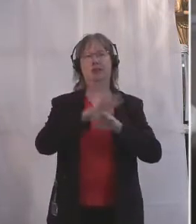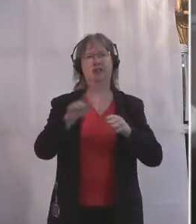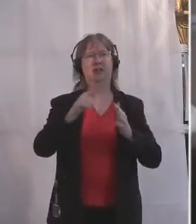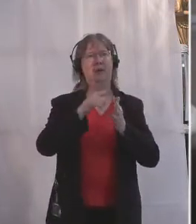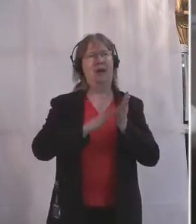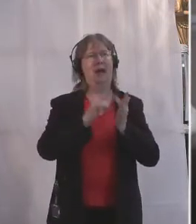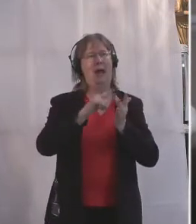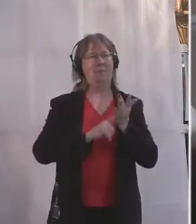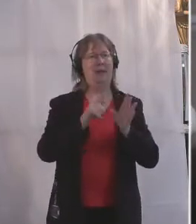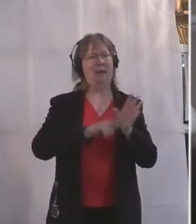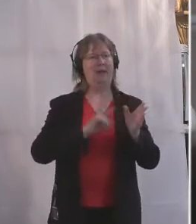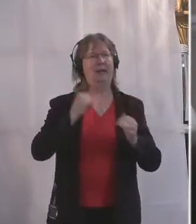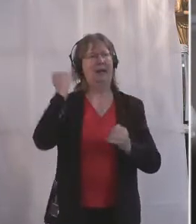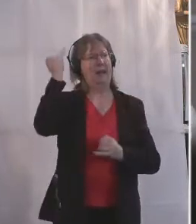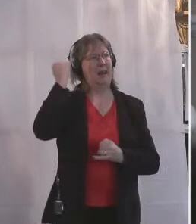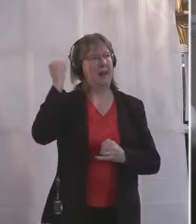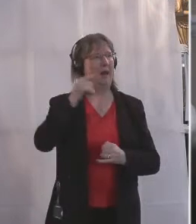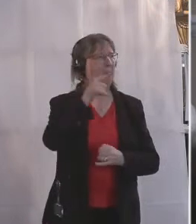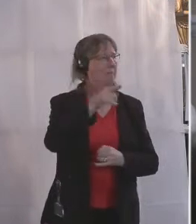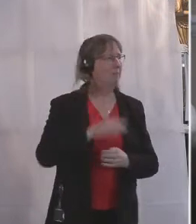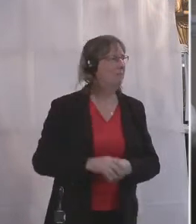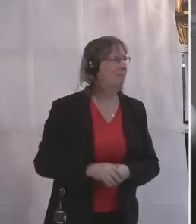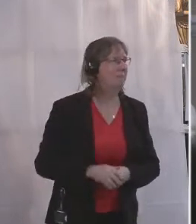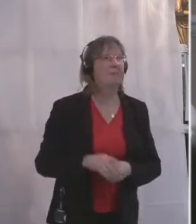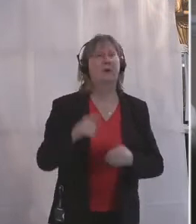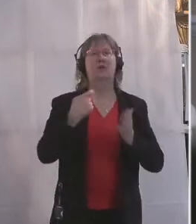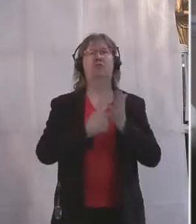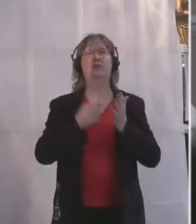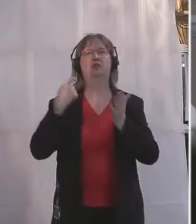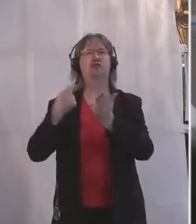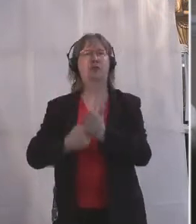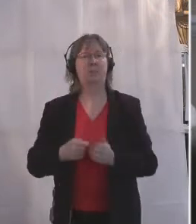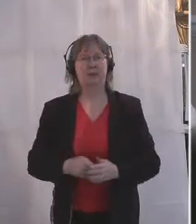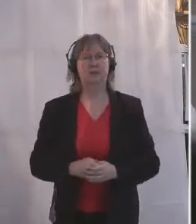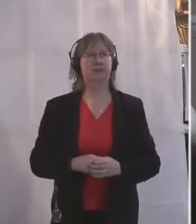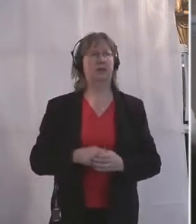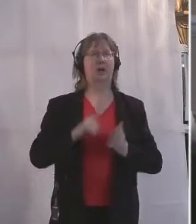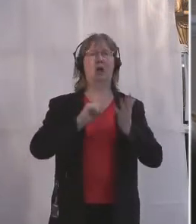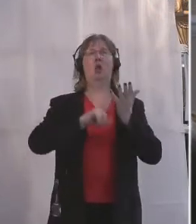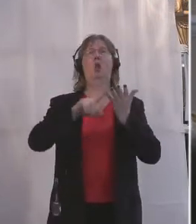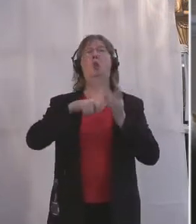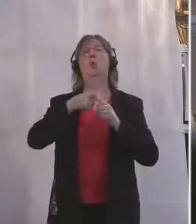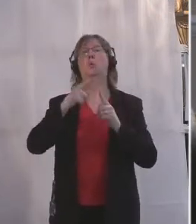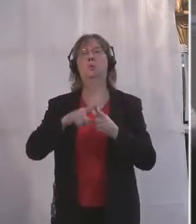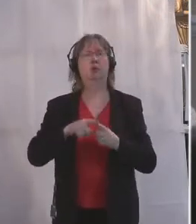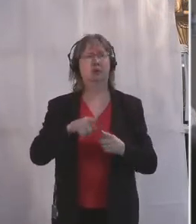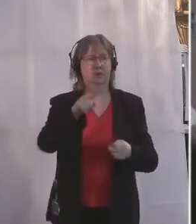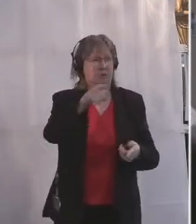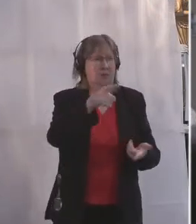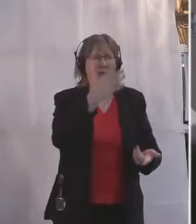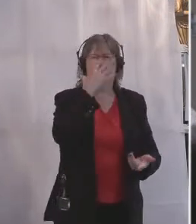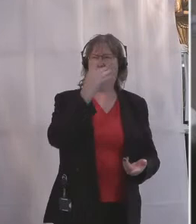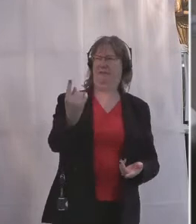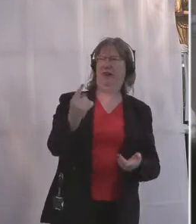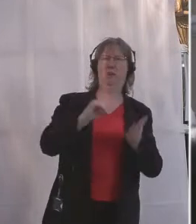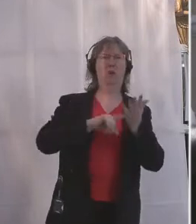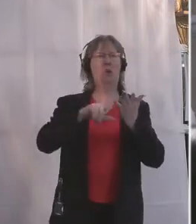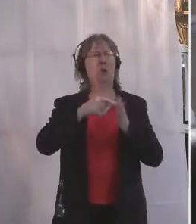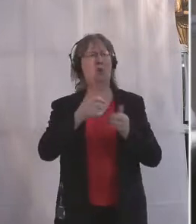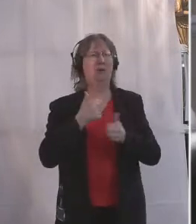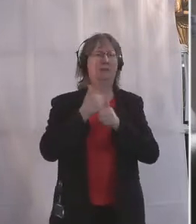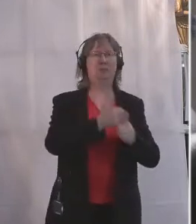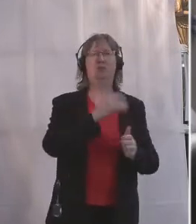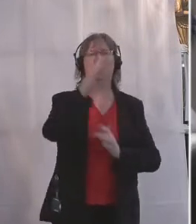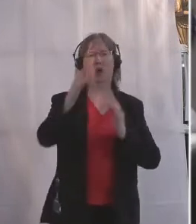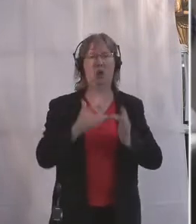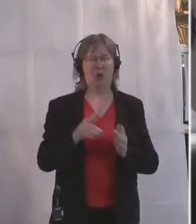over there in the room. Emily Baghdadis, who's not here, Richard Roberts. Luke, who, you won't know who Luke is, but Luke's been supporting everybody